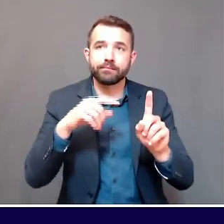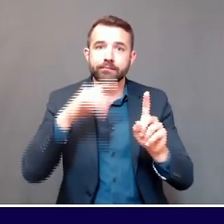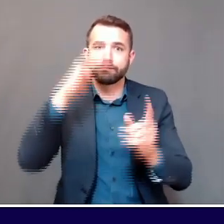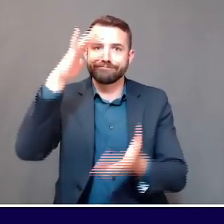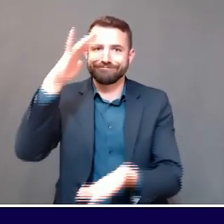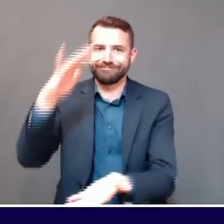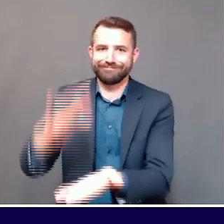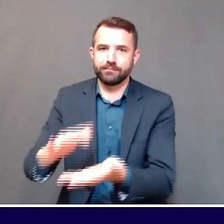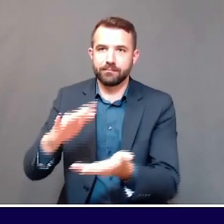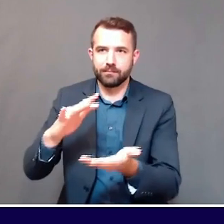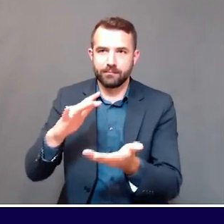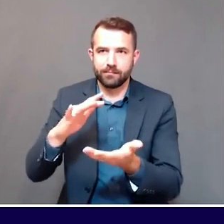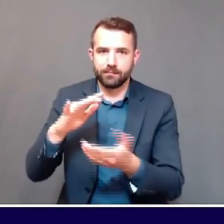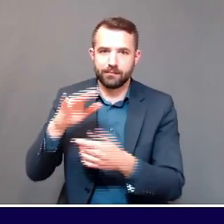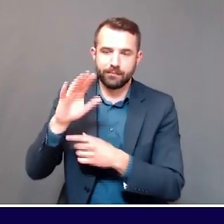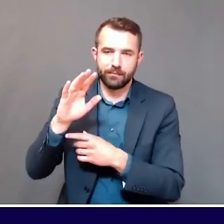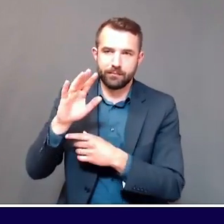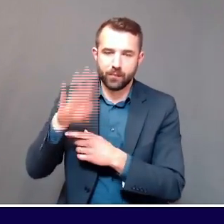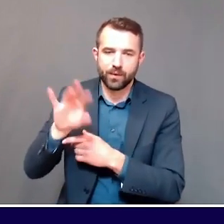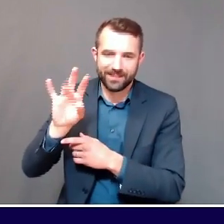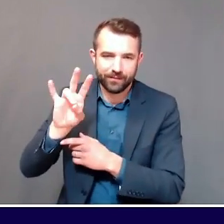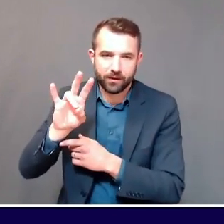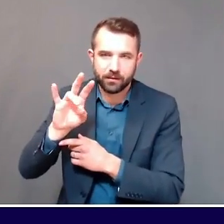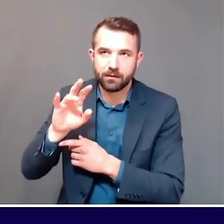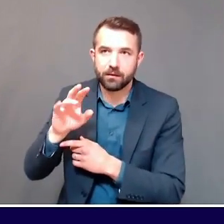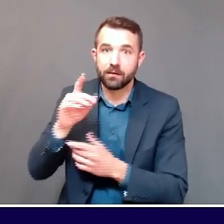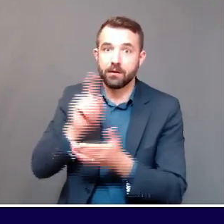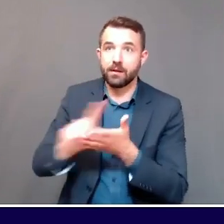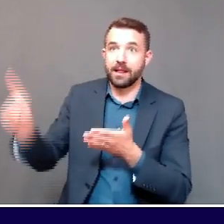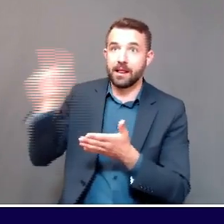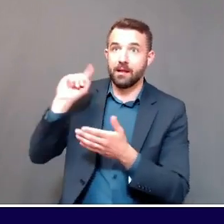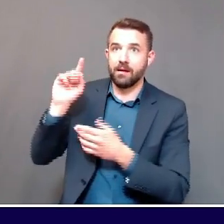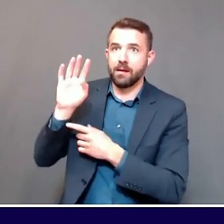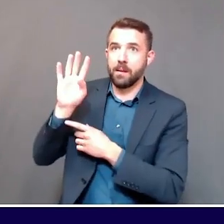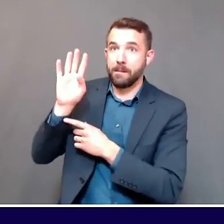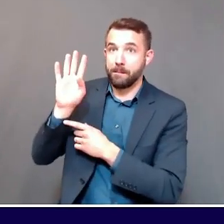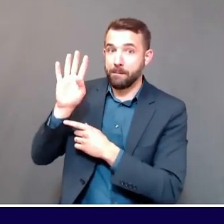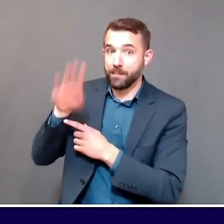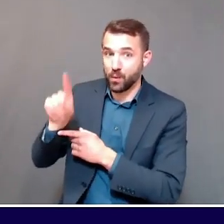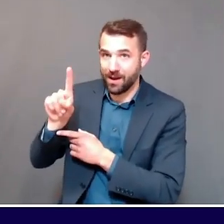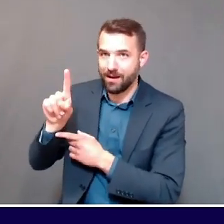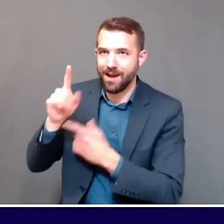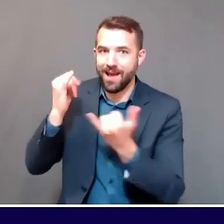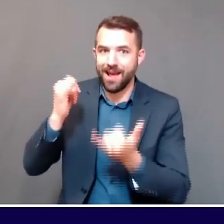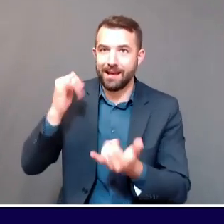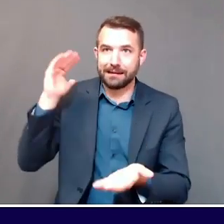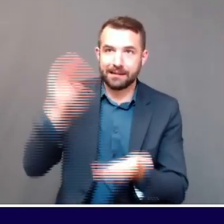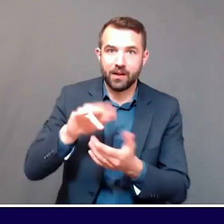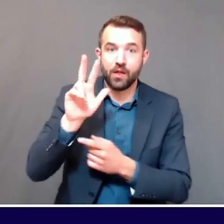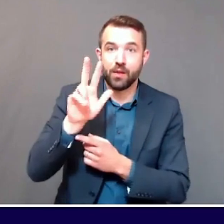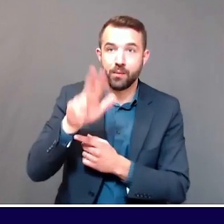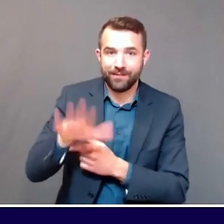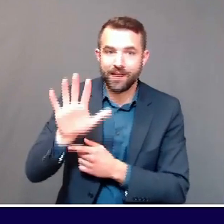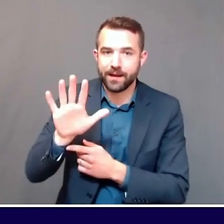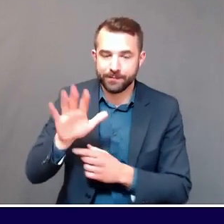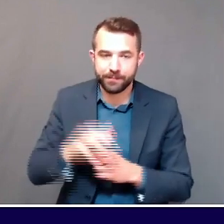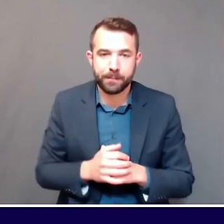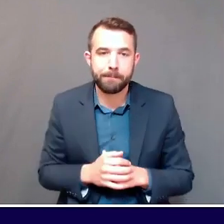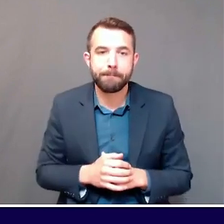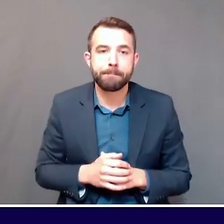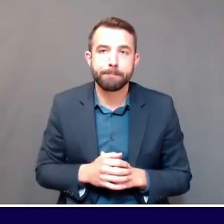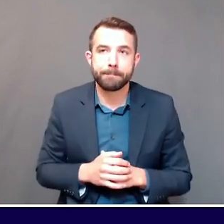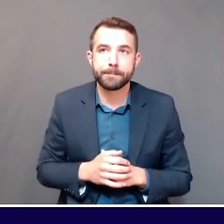was about 4.1%, and now we're looking at about 3.5%. But I looked at the number of cases among